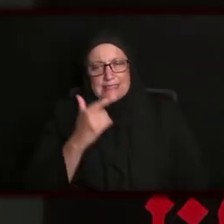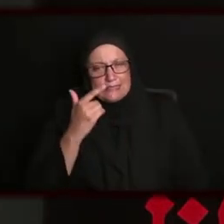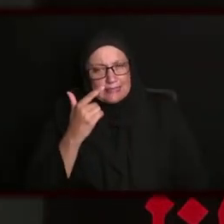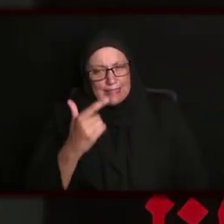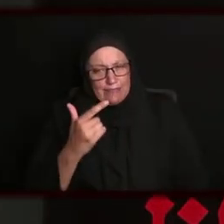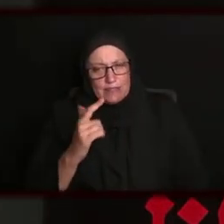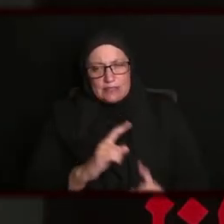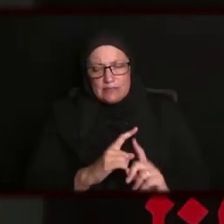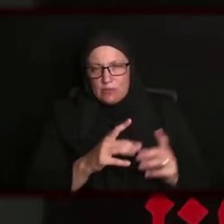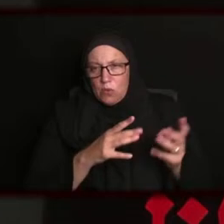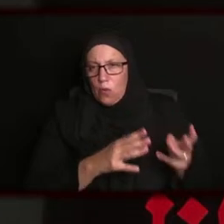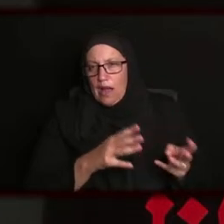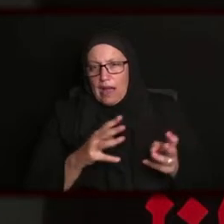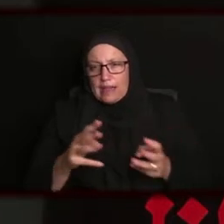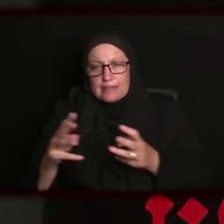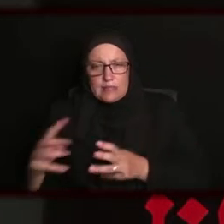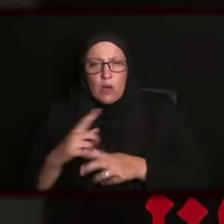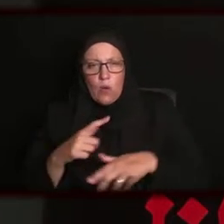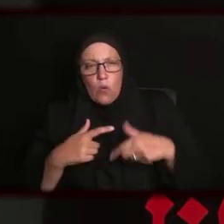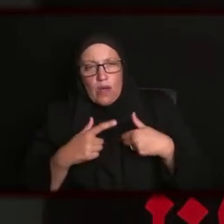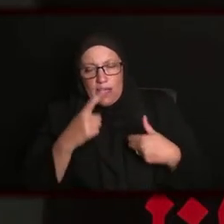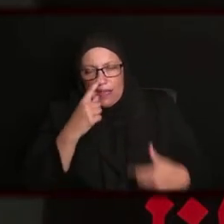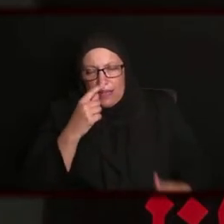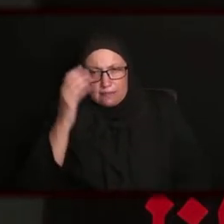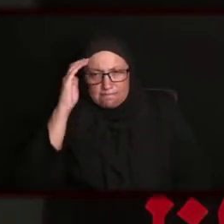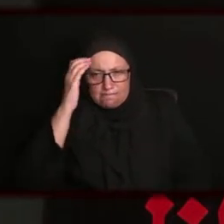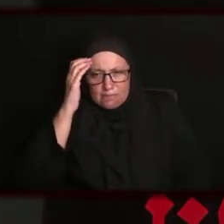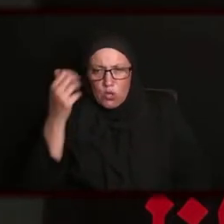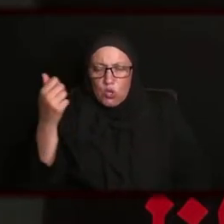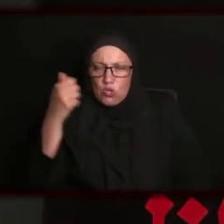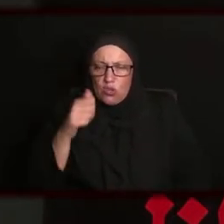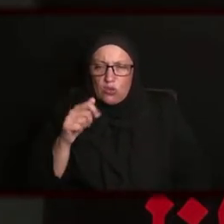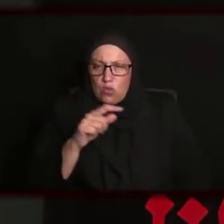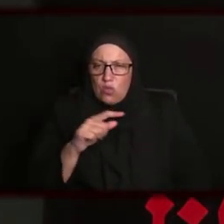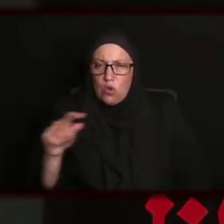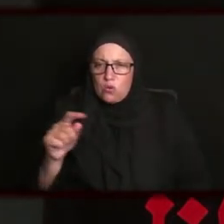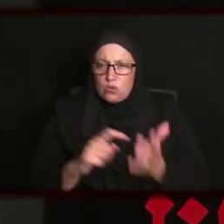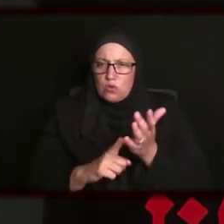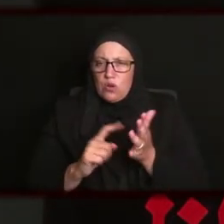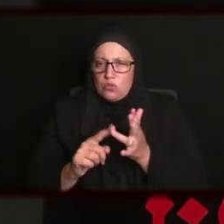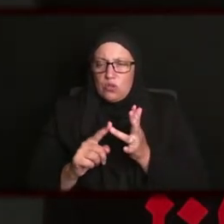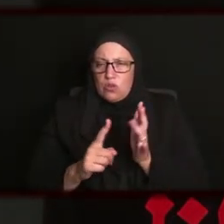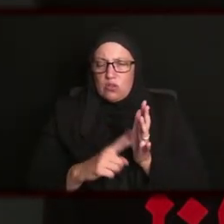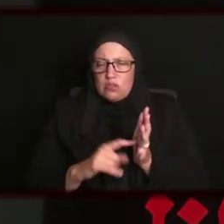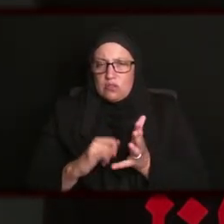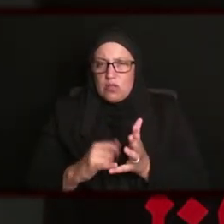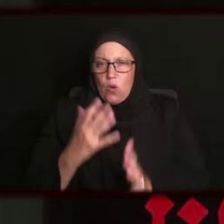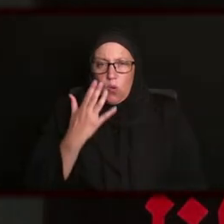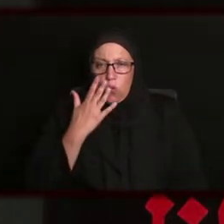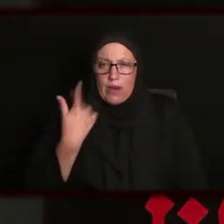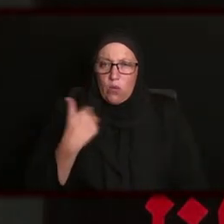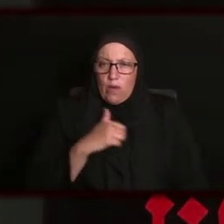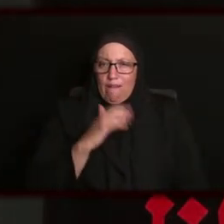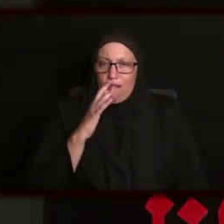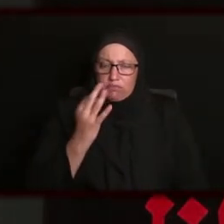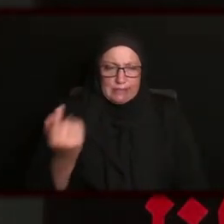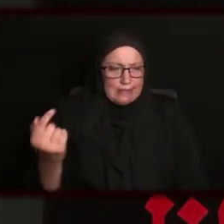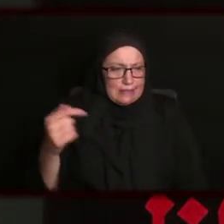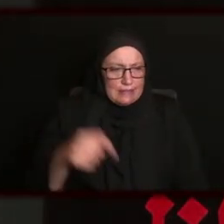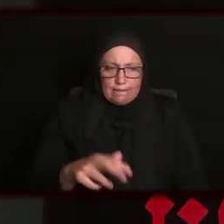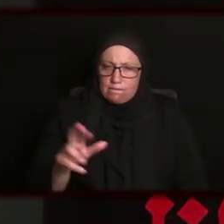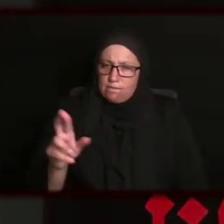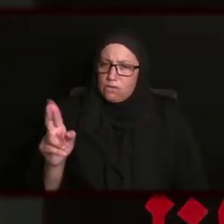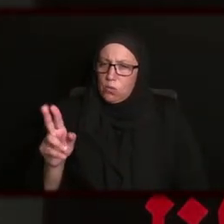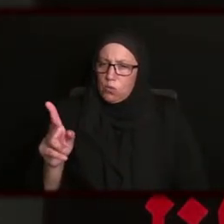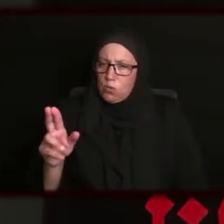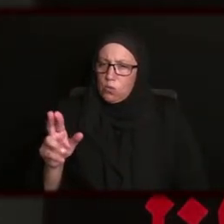always use and hold on to these tools when we're asked in our minds the question, what is my purpose?